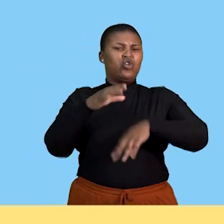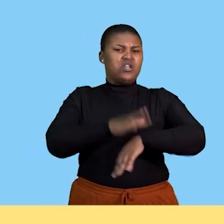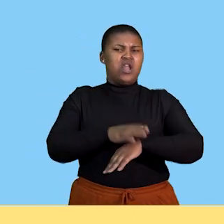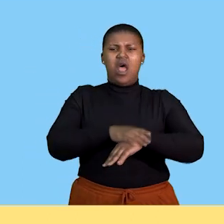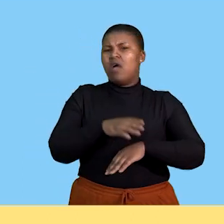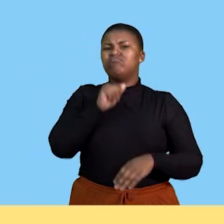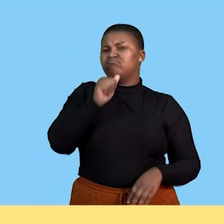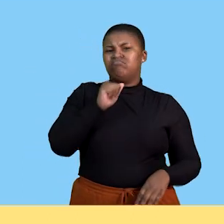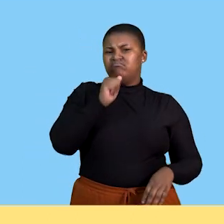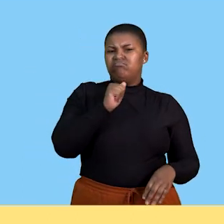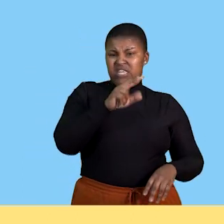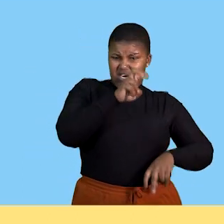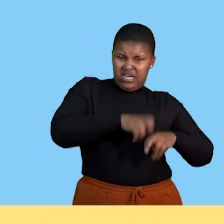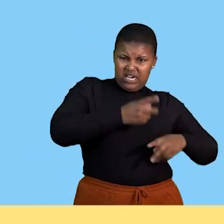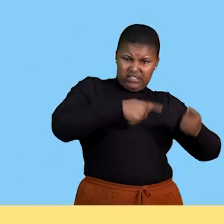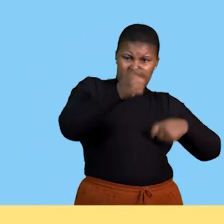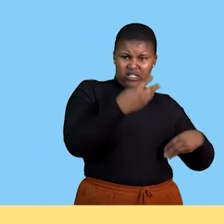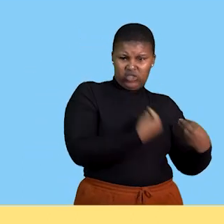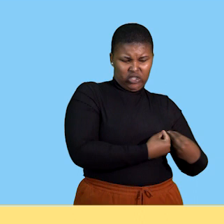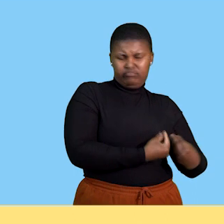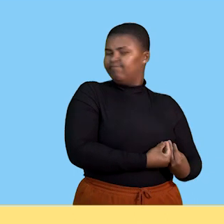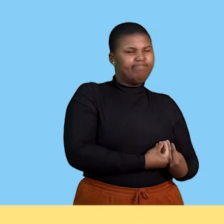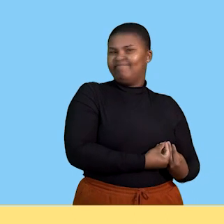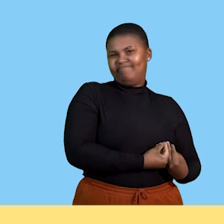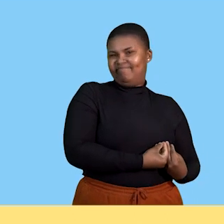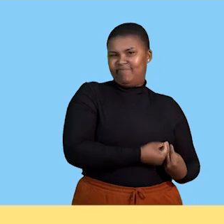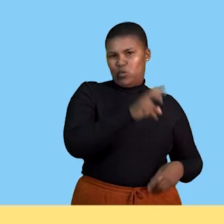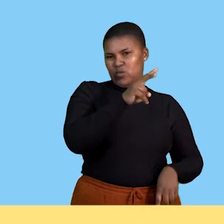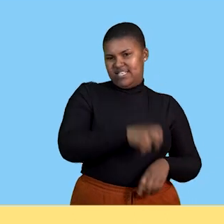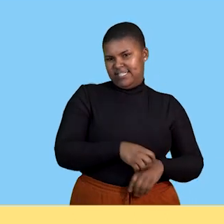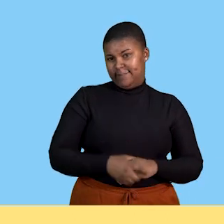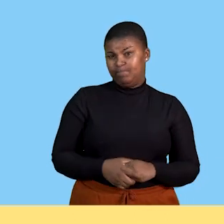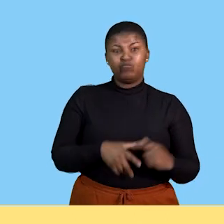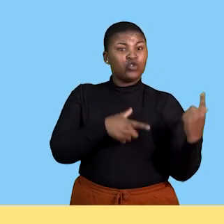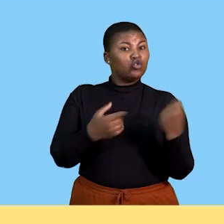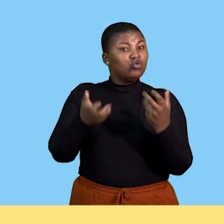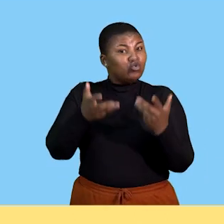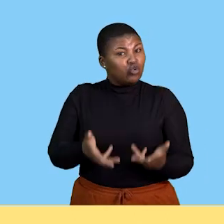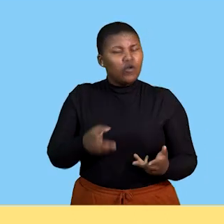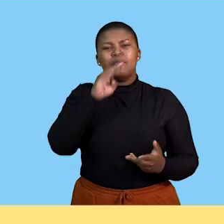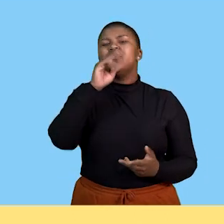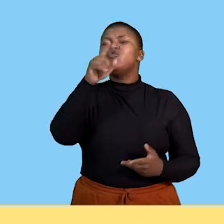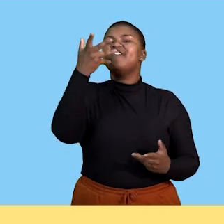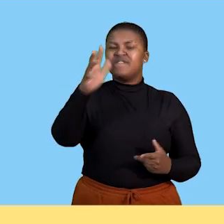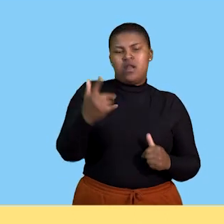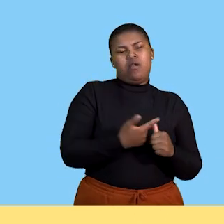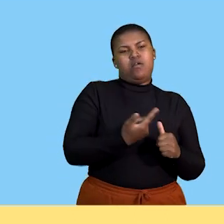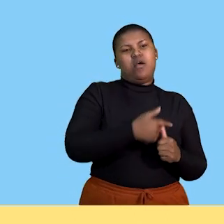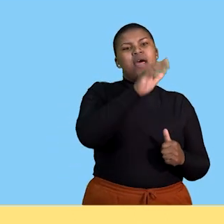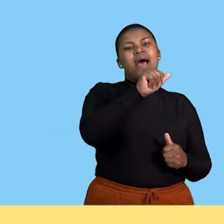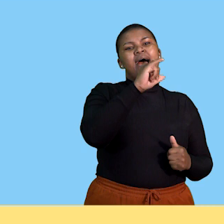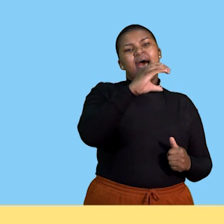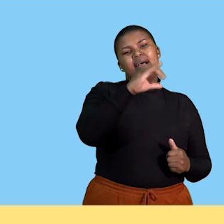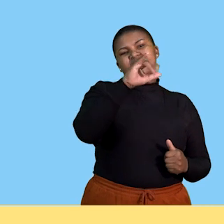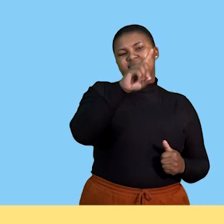figure. Very important. Name, trend, and figures. In both the year 2022